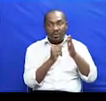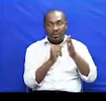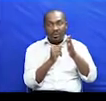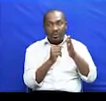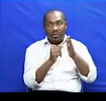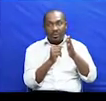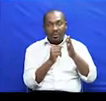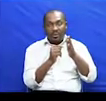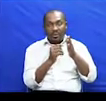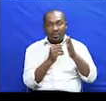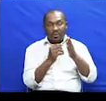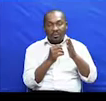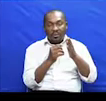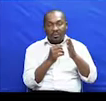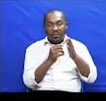They went until to